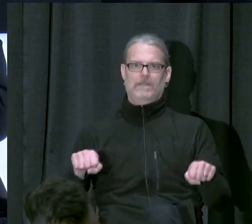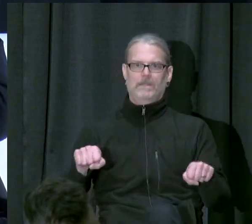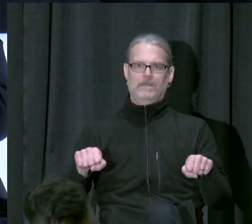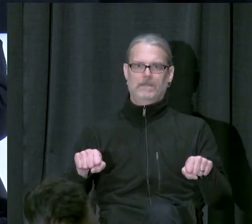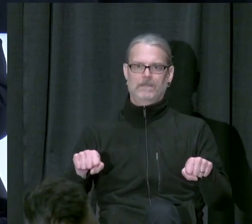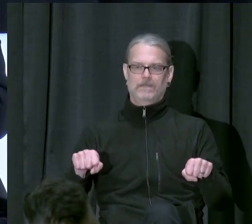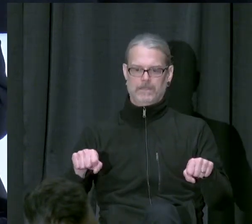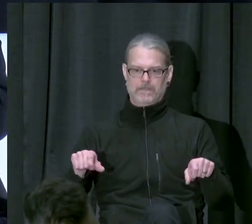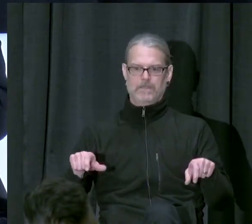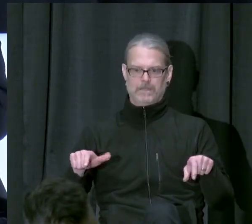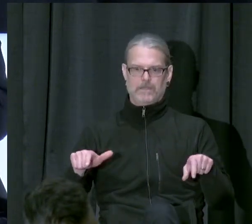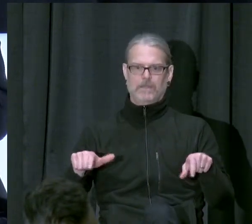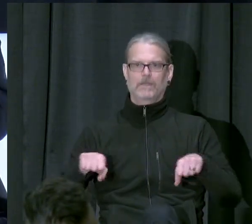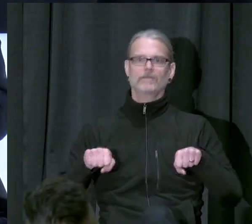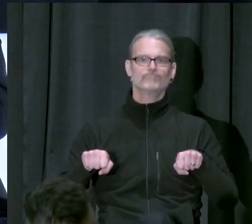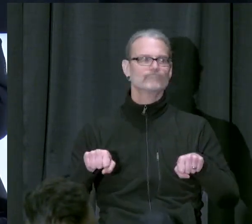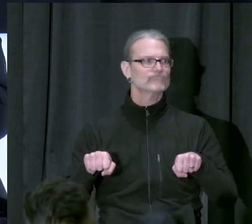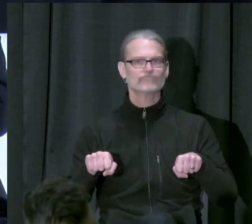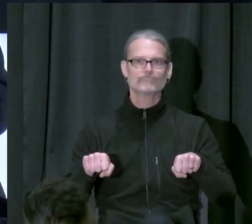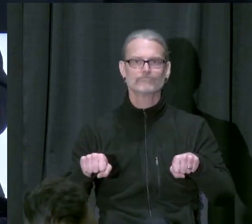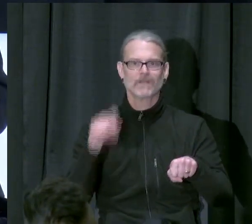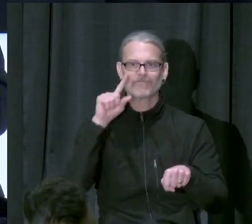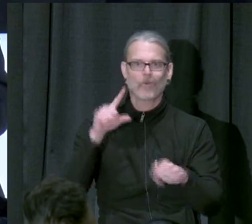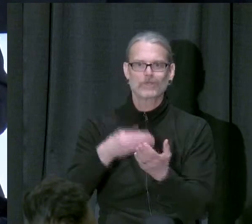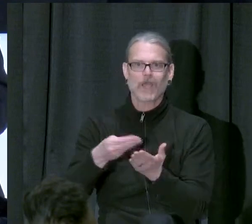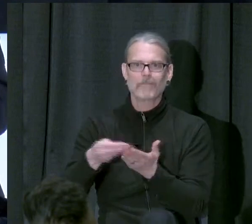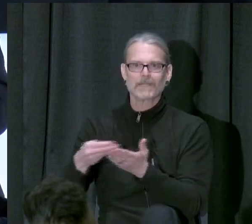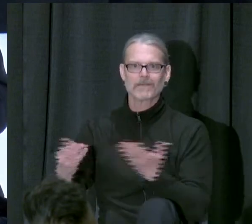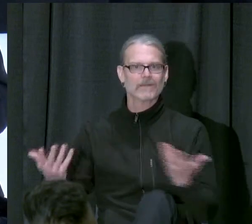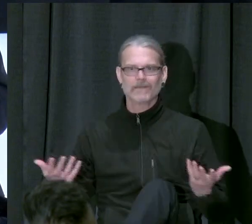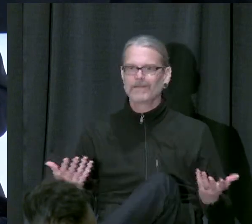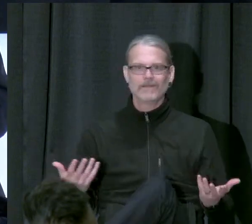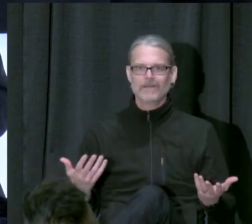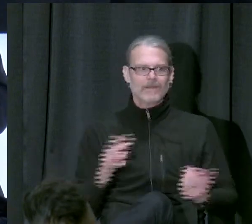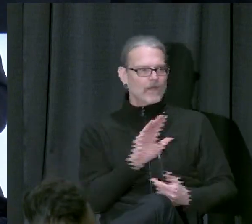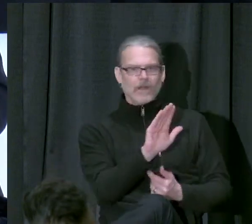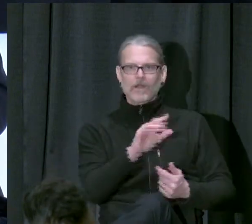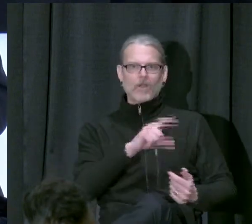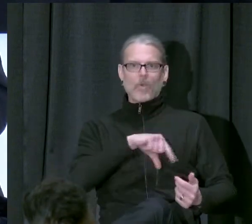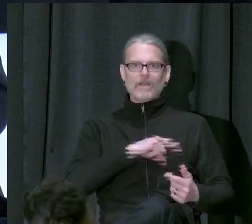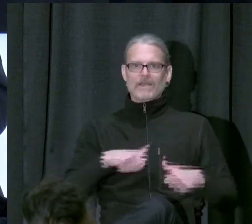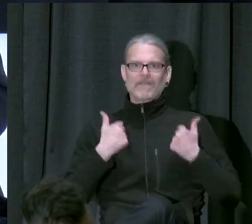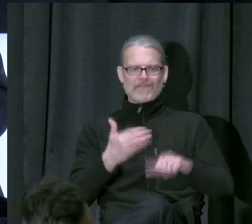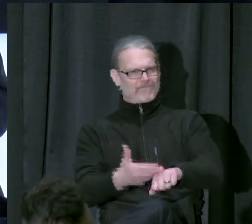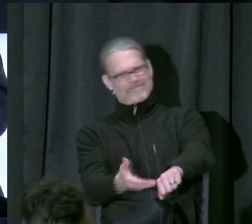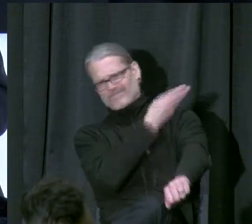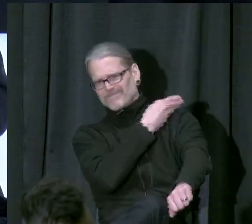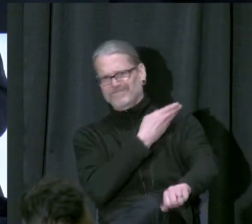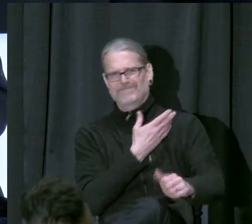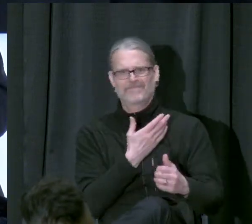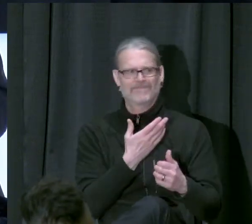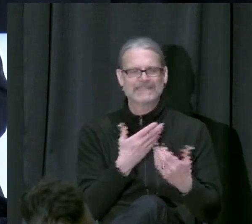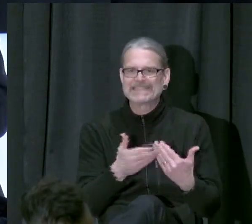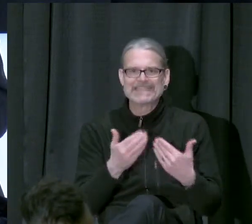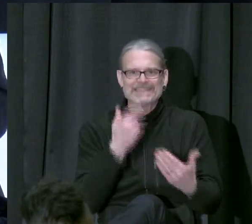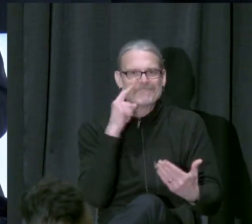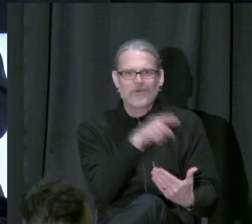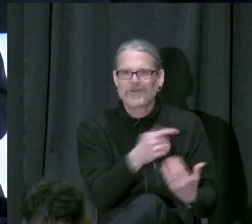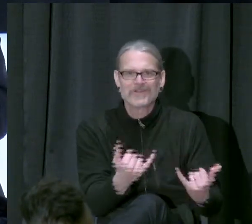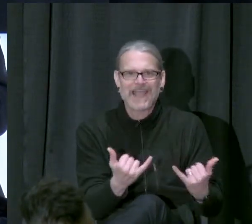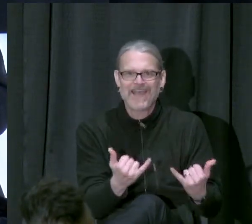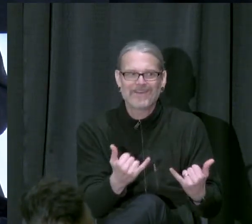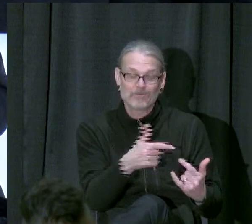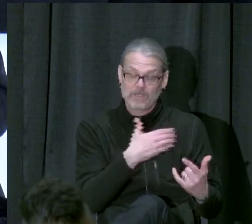a basket there for shopping. So it just improved her quality of life. It made things easier for when she's facing a lot